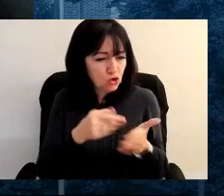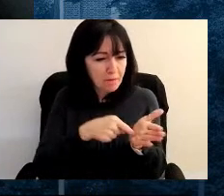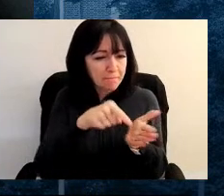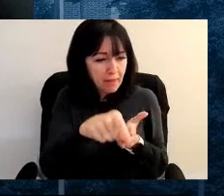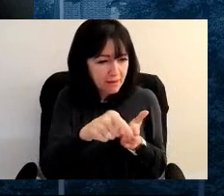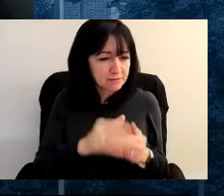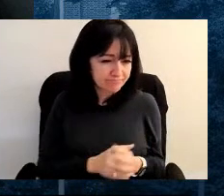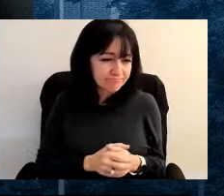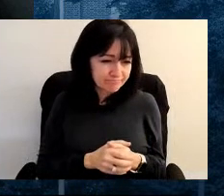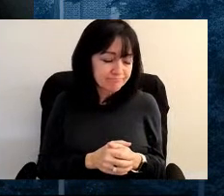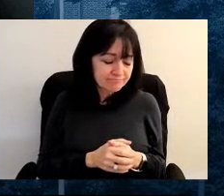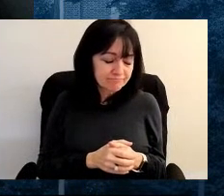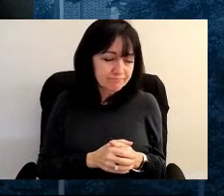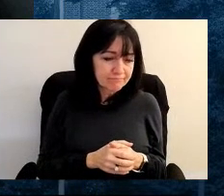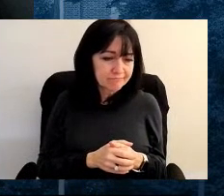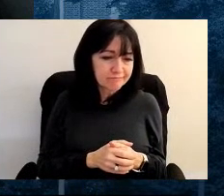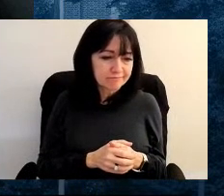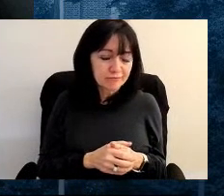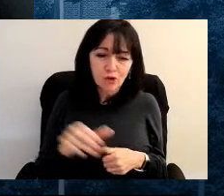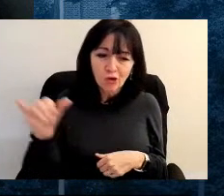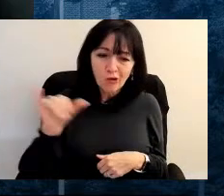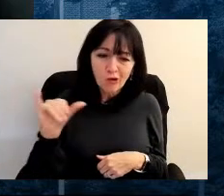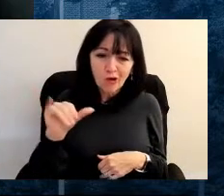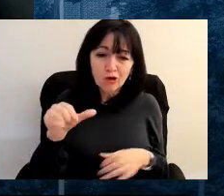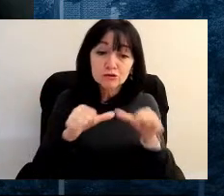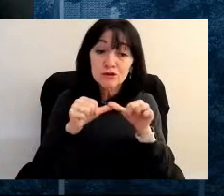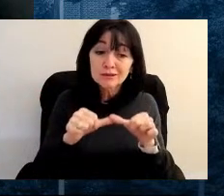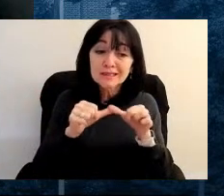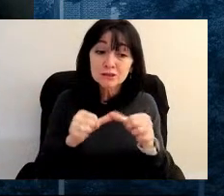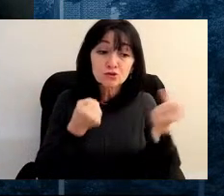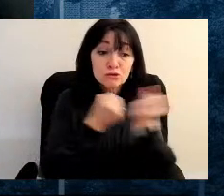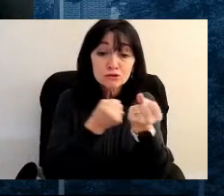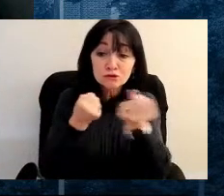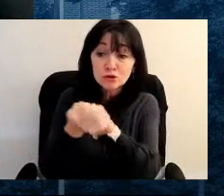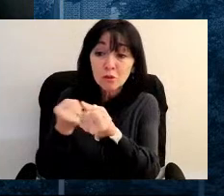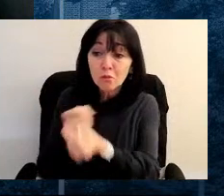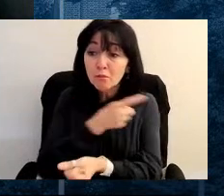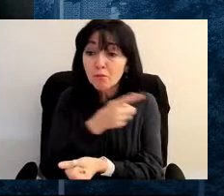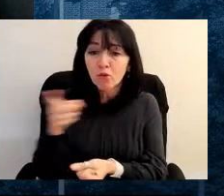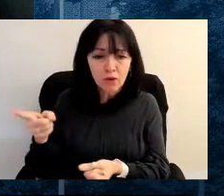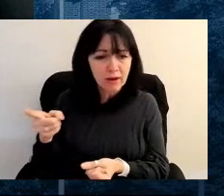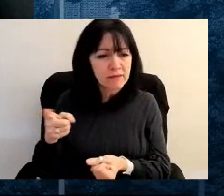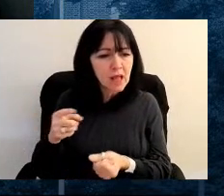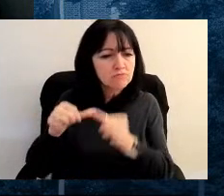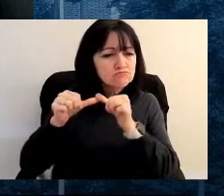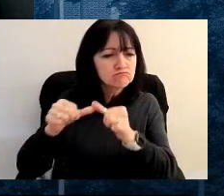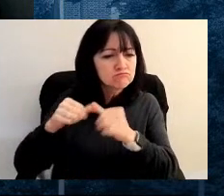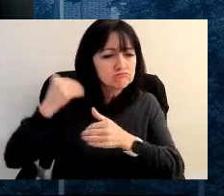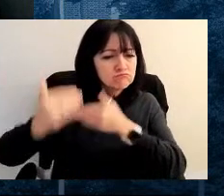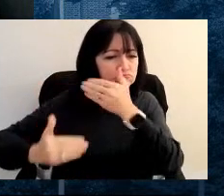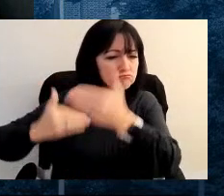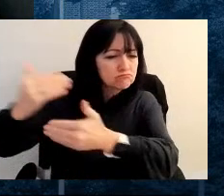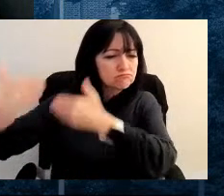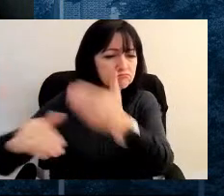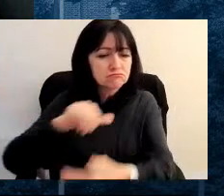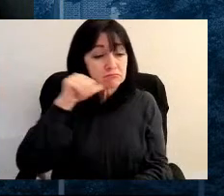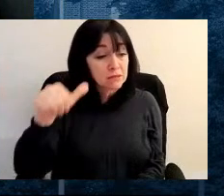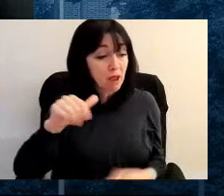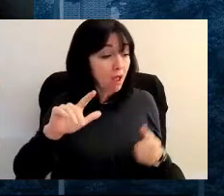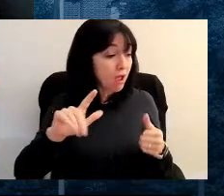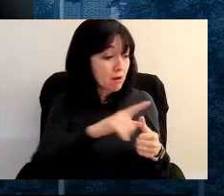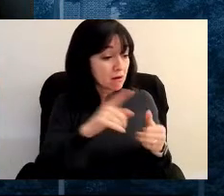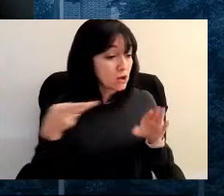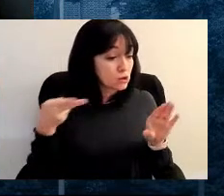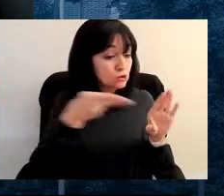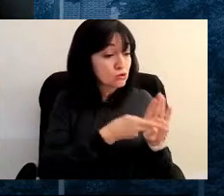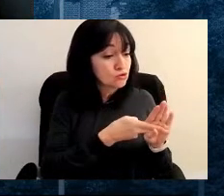We must also continue to support them throughout every step of their profession, which is why I've led and worked with my colleagues on legislation